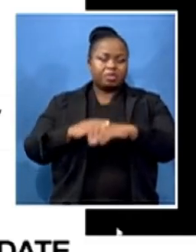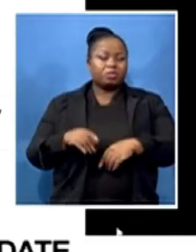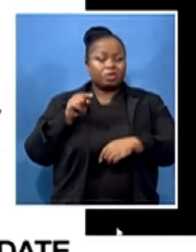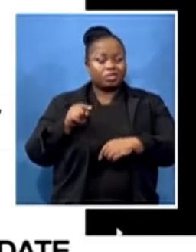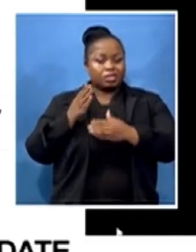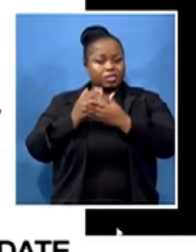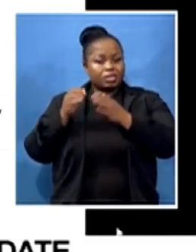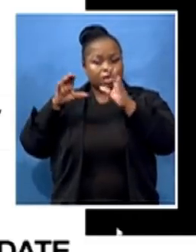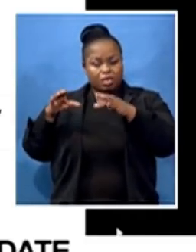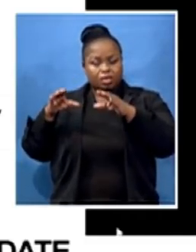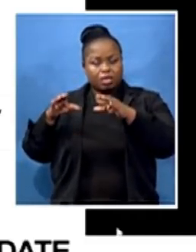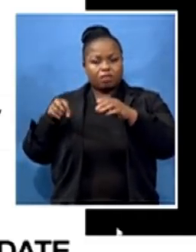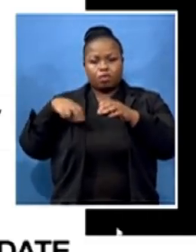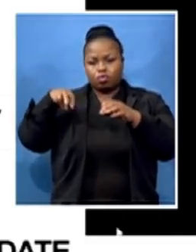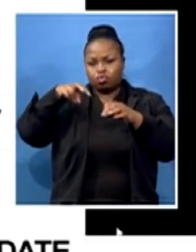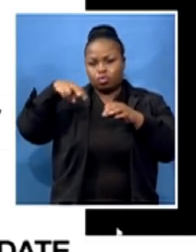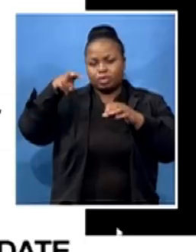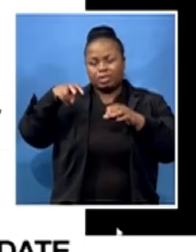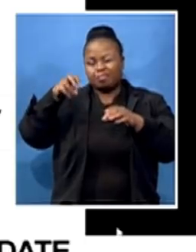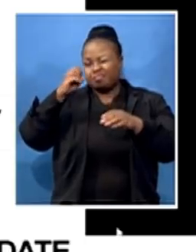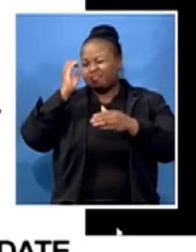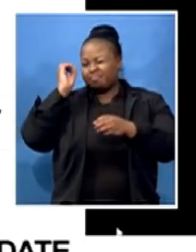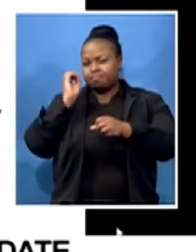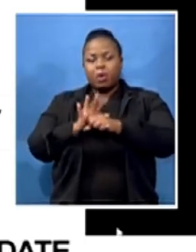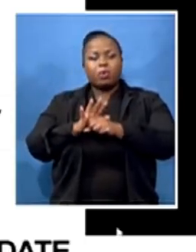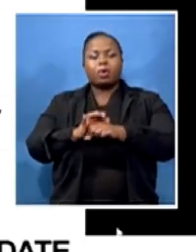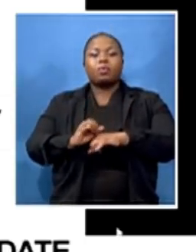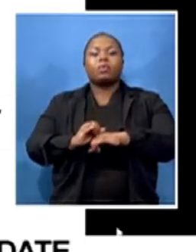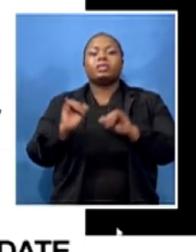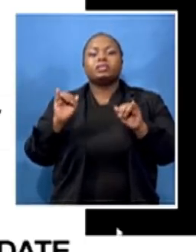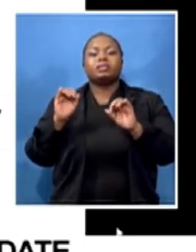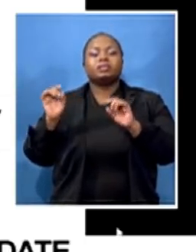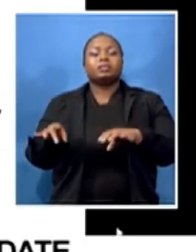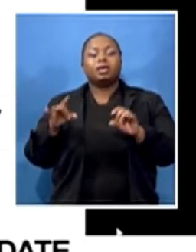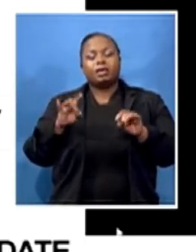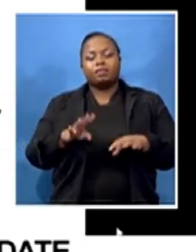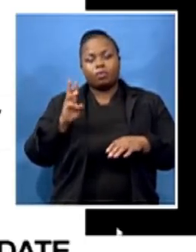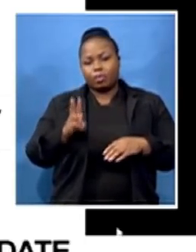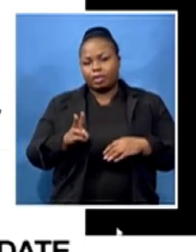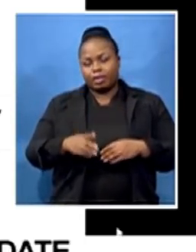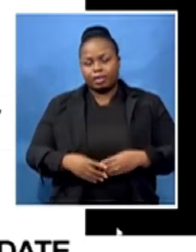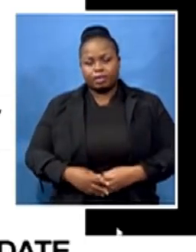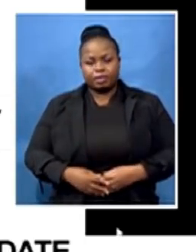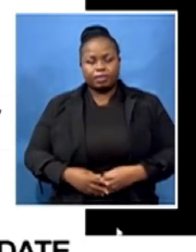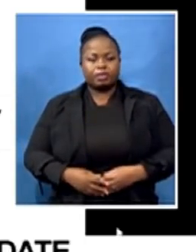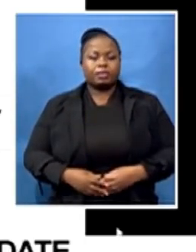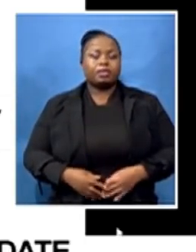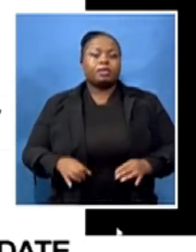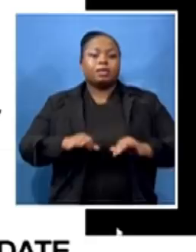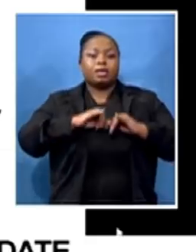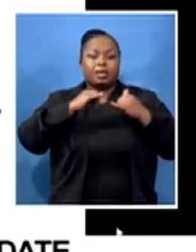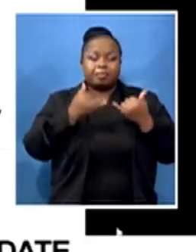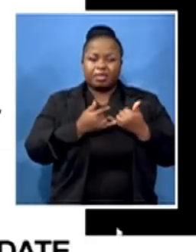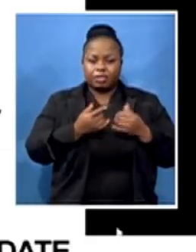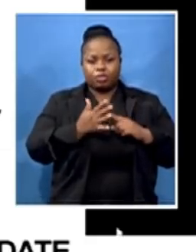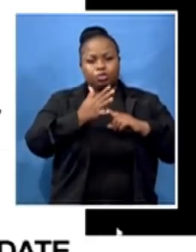hard hit. The turnover of companies show that 90%